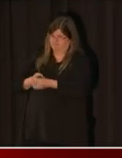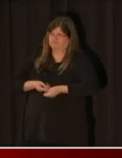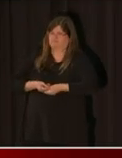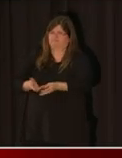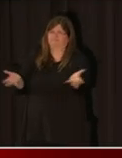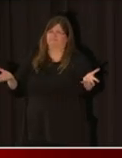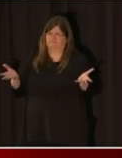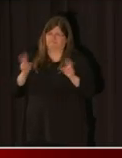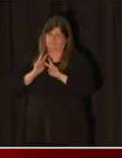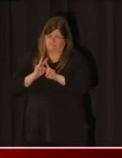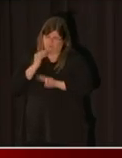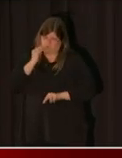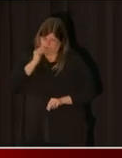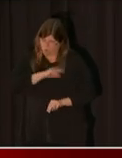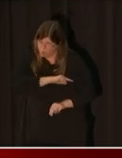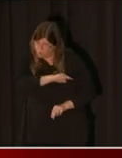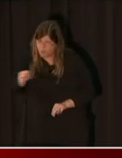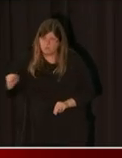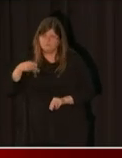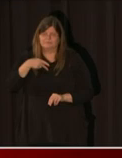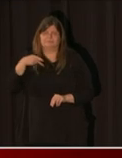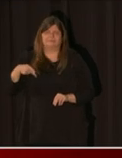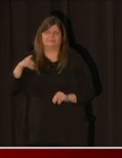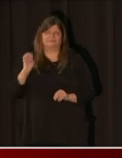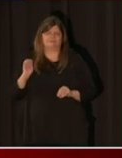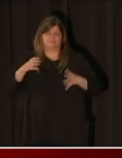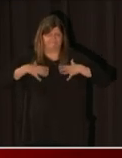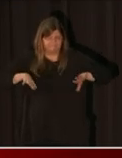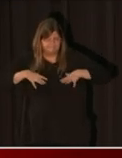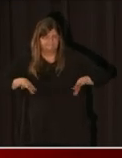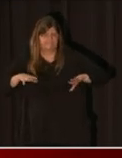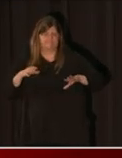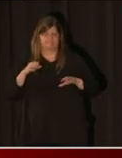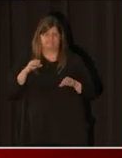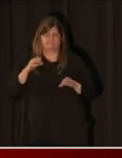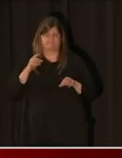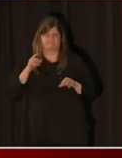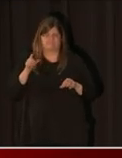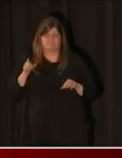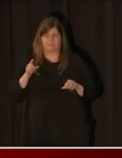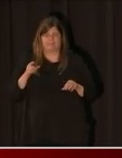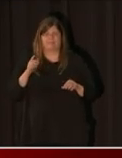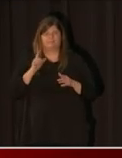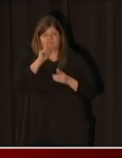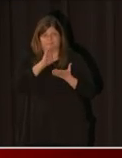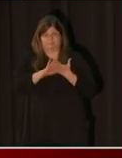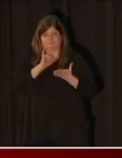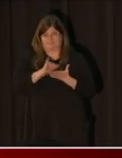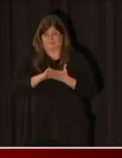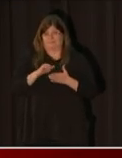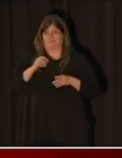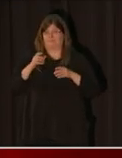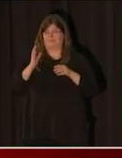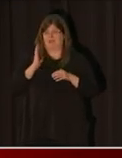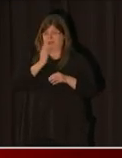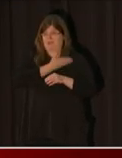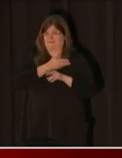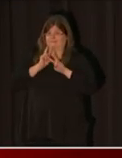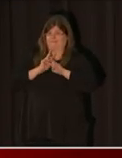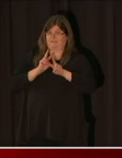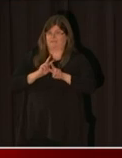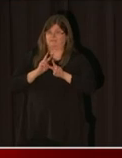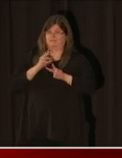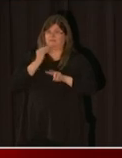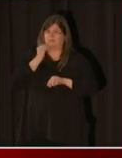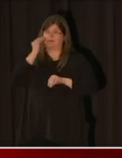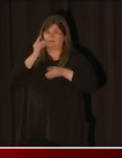do that. We believe that our funeral directors are able and continue to